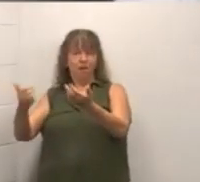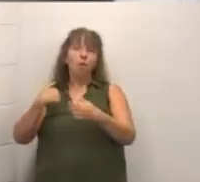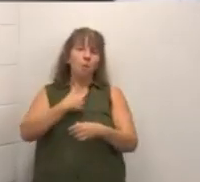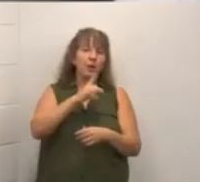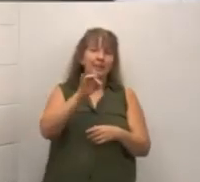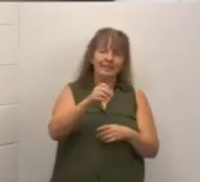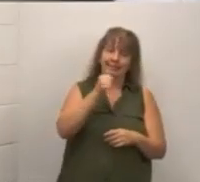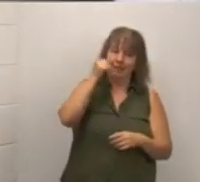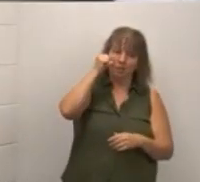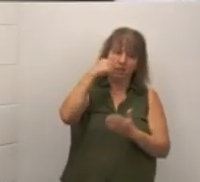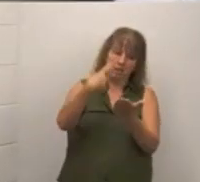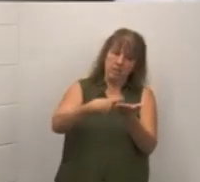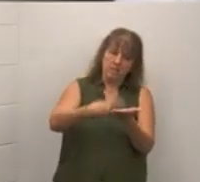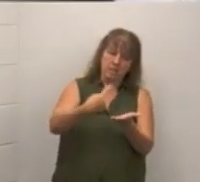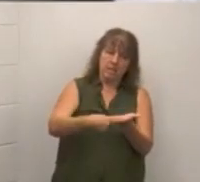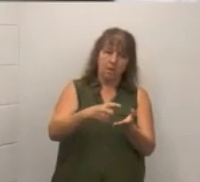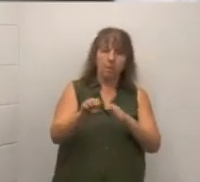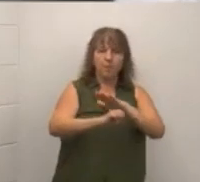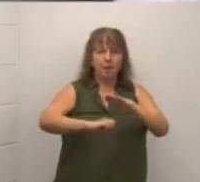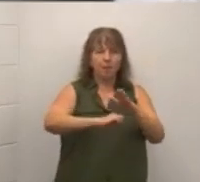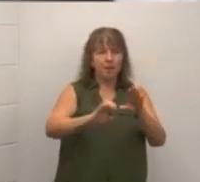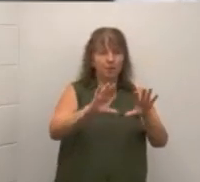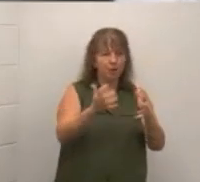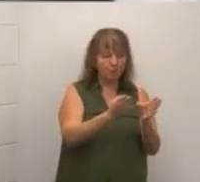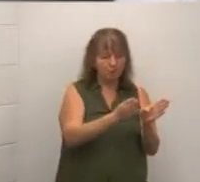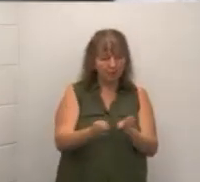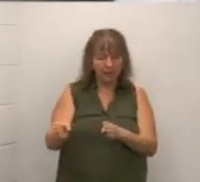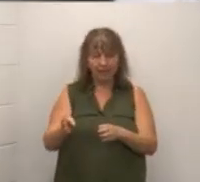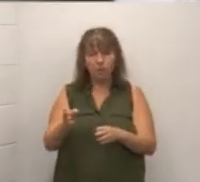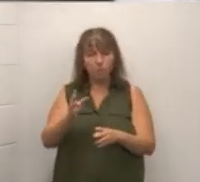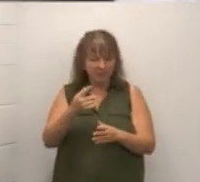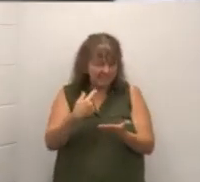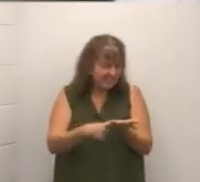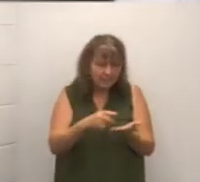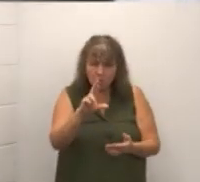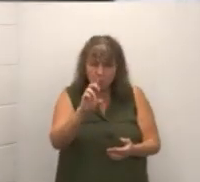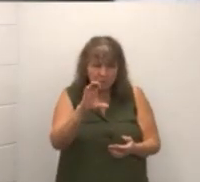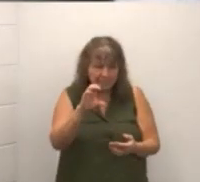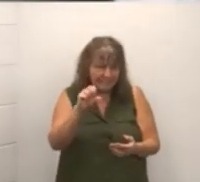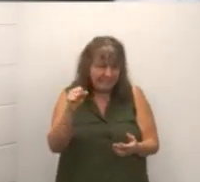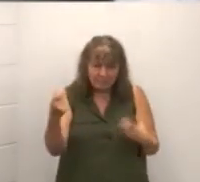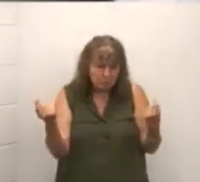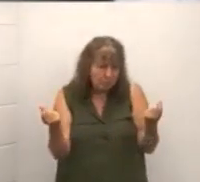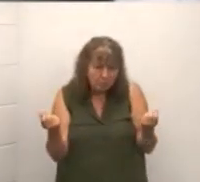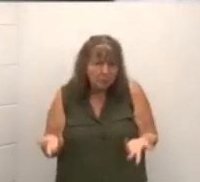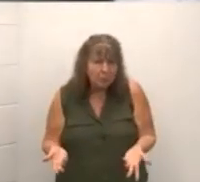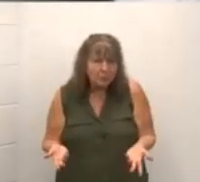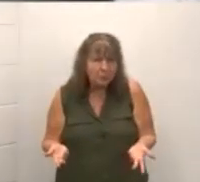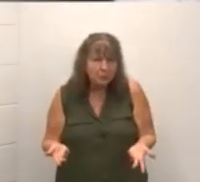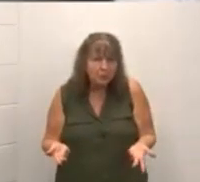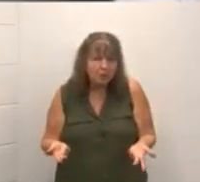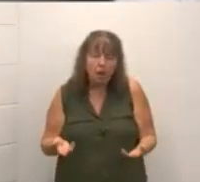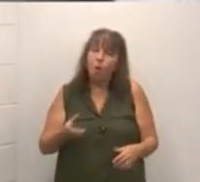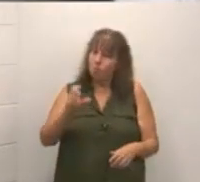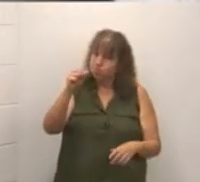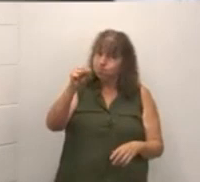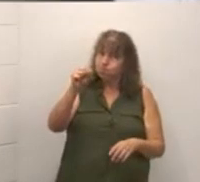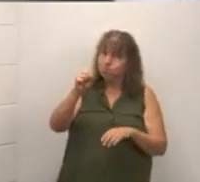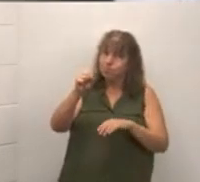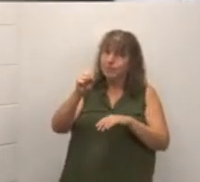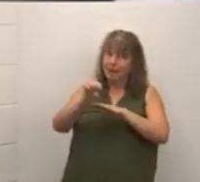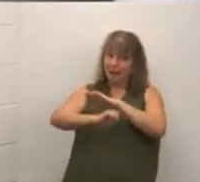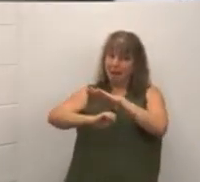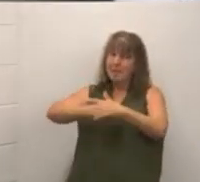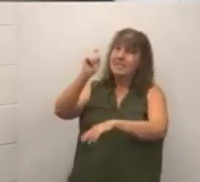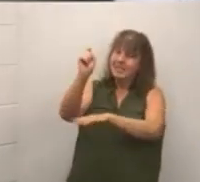conversation yesterday with an elementary planning group about recess and the need to absolutely continue to provide